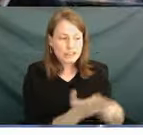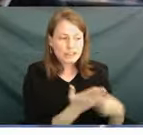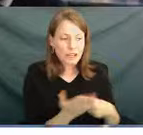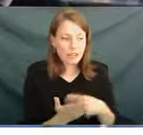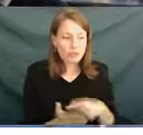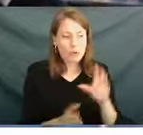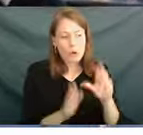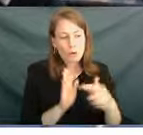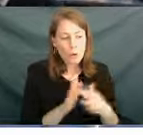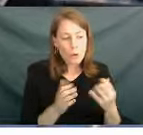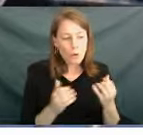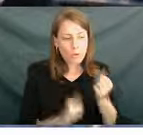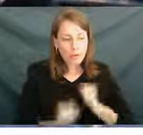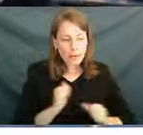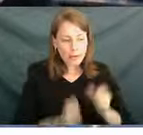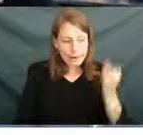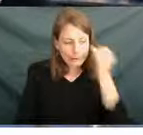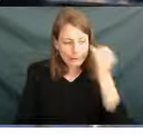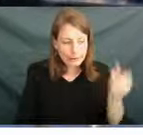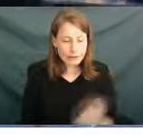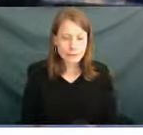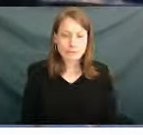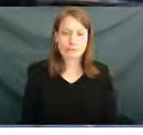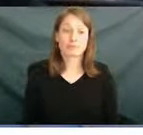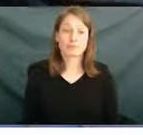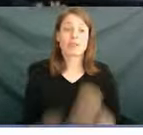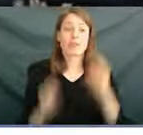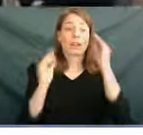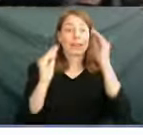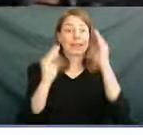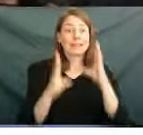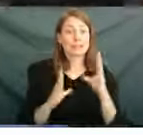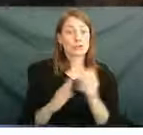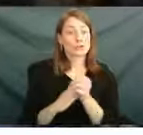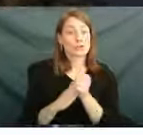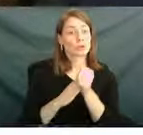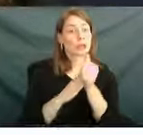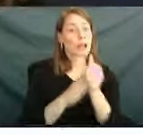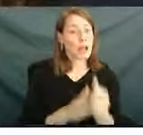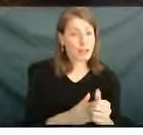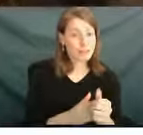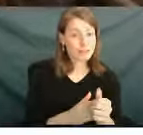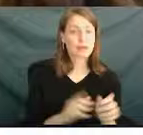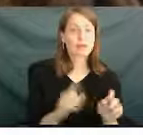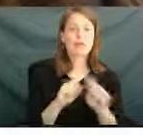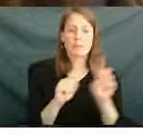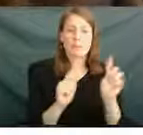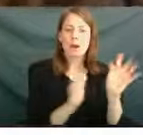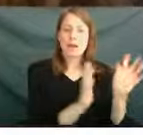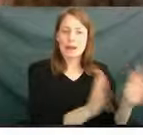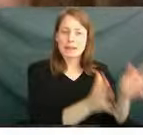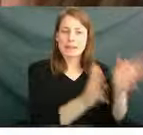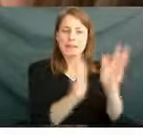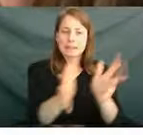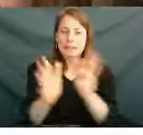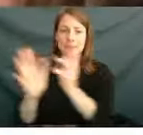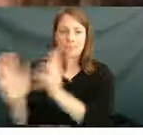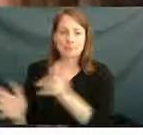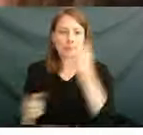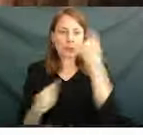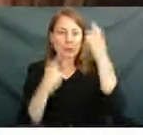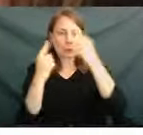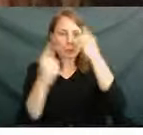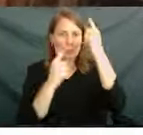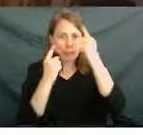of concern, but then leaves them to think for themselves. And we could put up mean and nasty pictures of her,